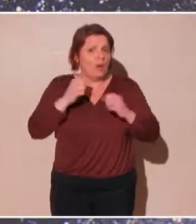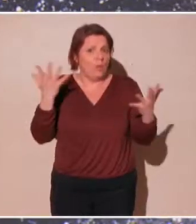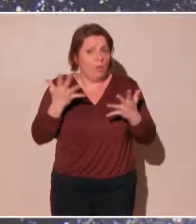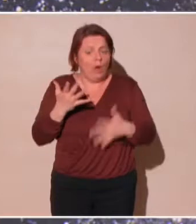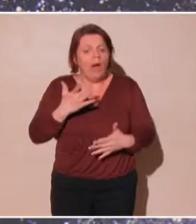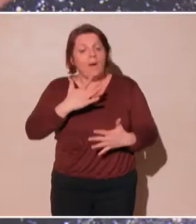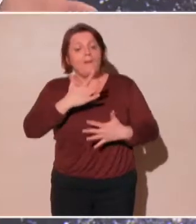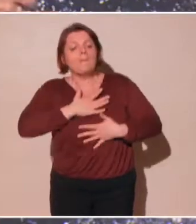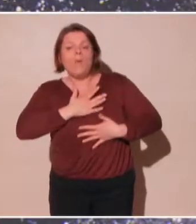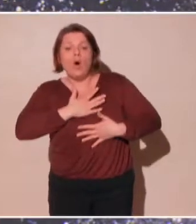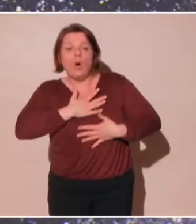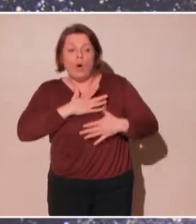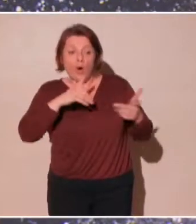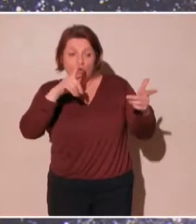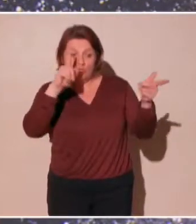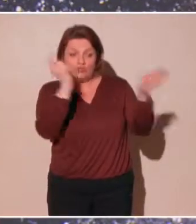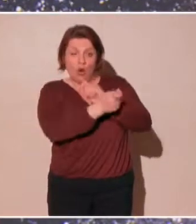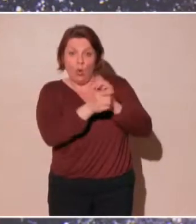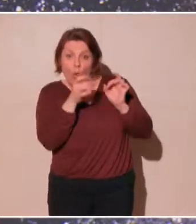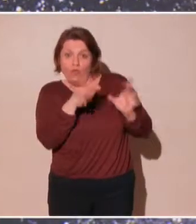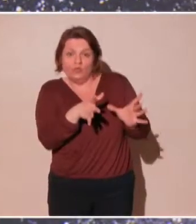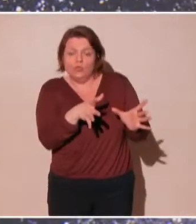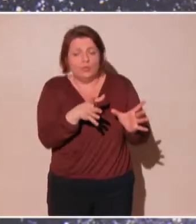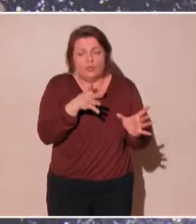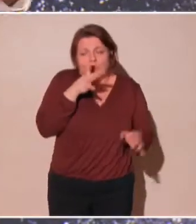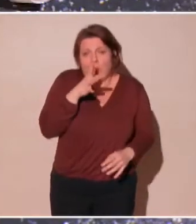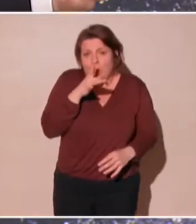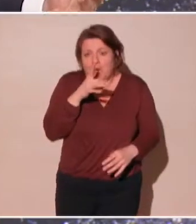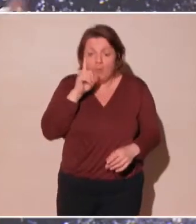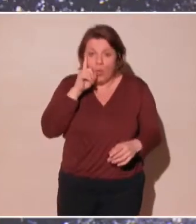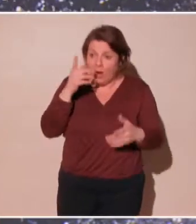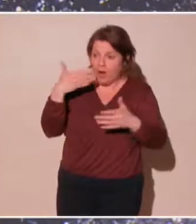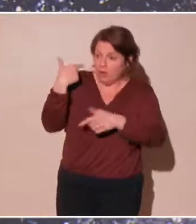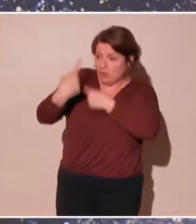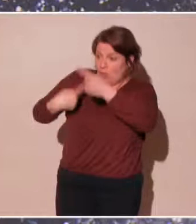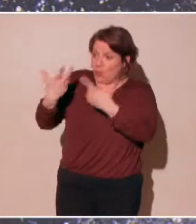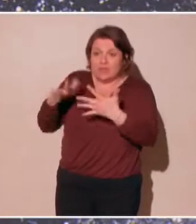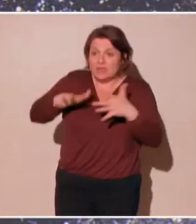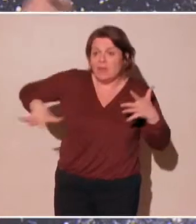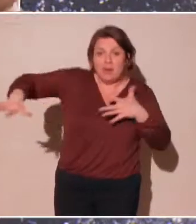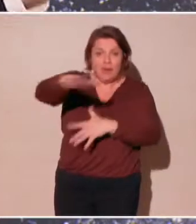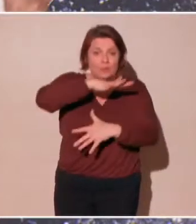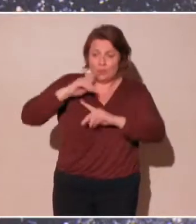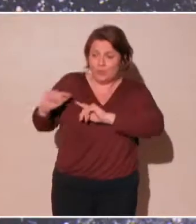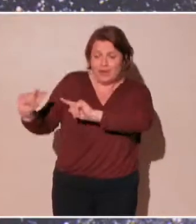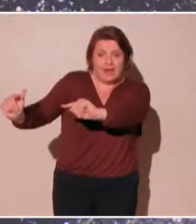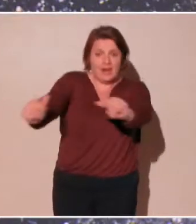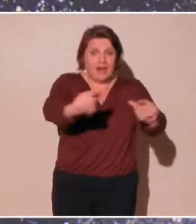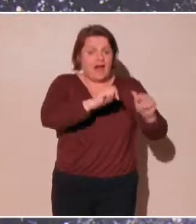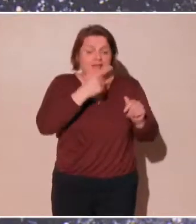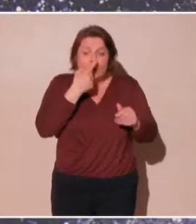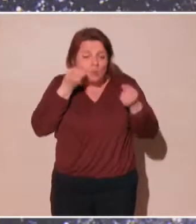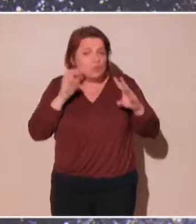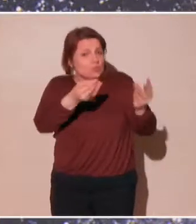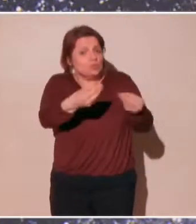not actually be afraid, and we should not refuse change. First of all, because change is afoot everywhere, and also because it can